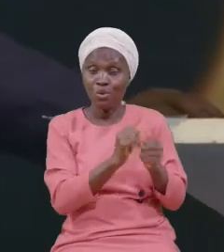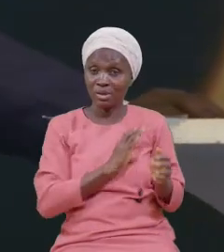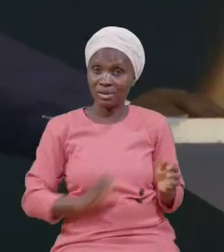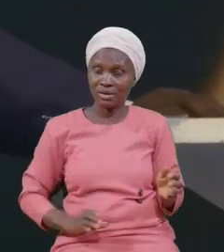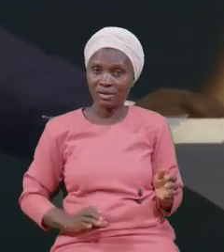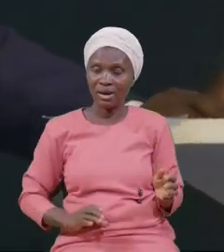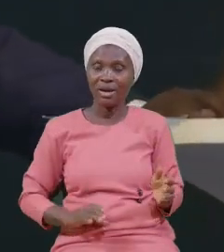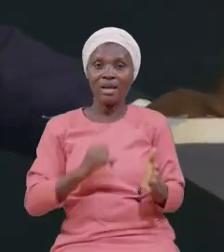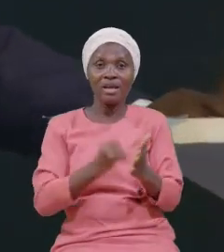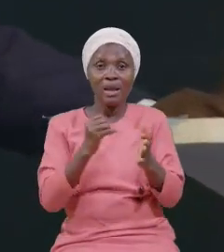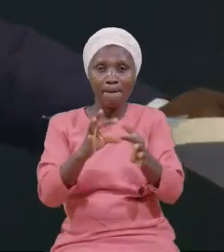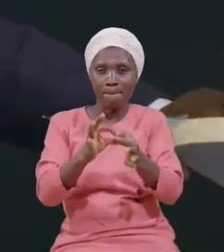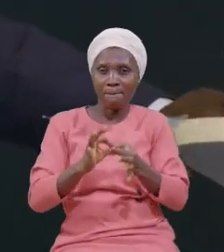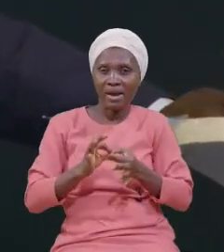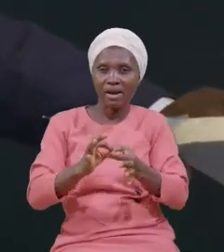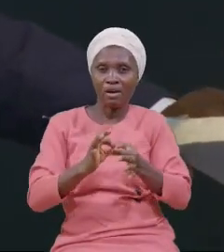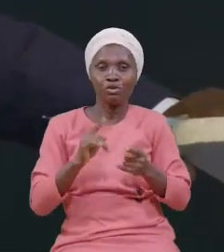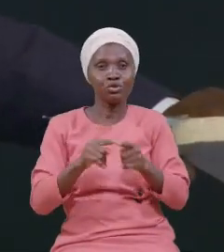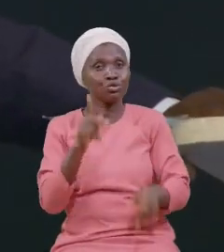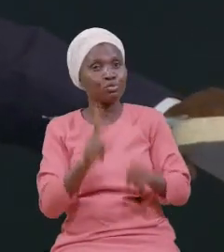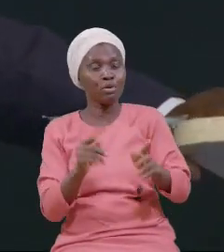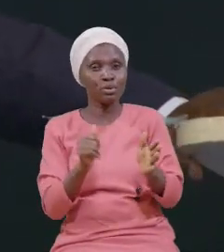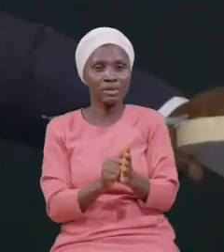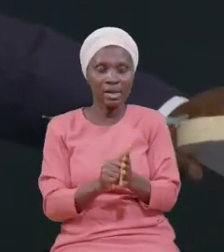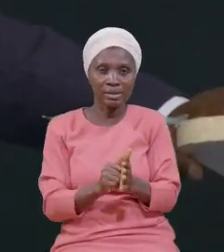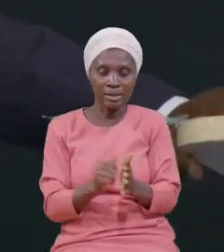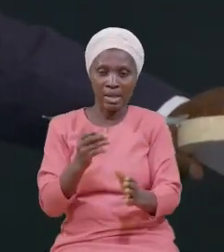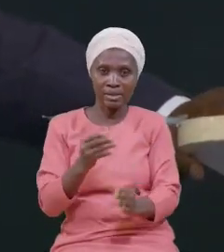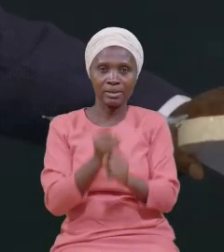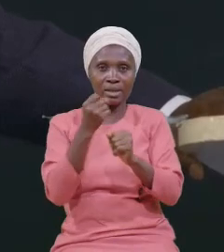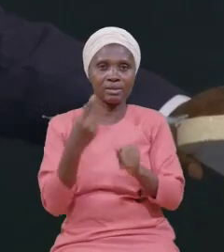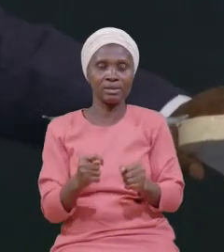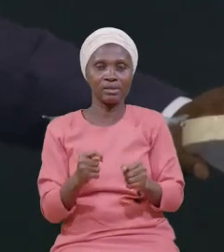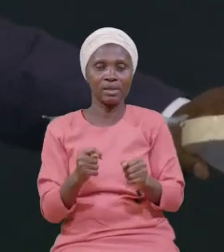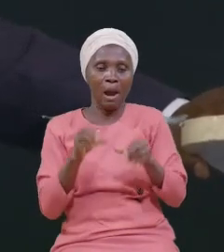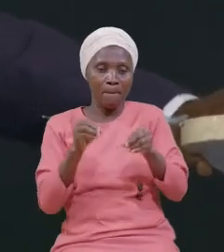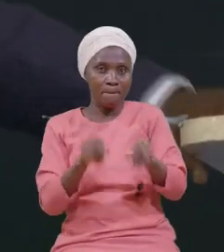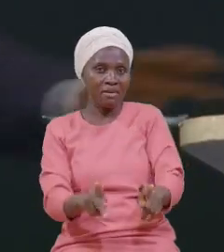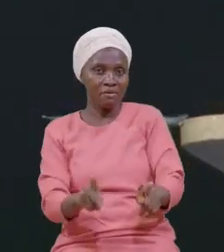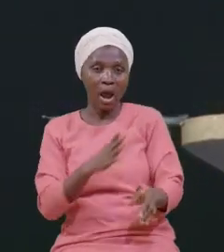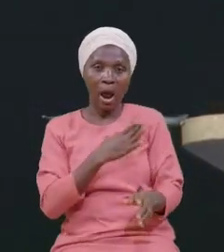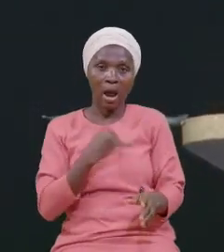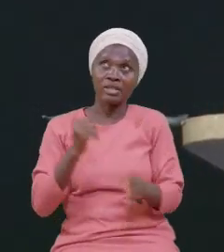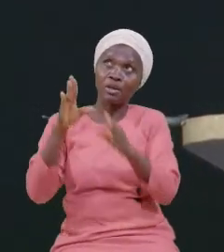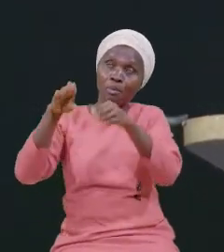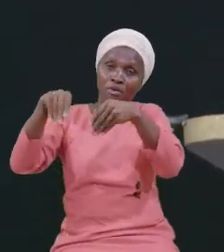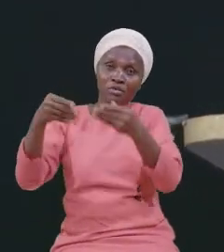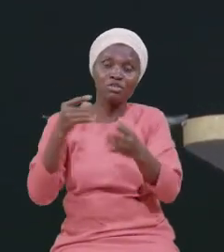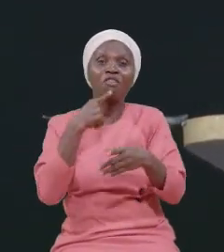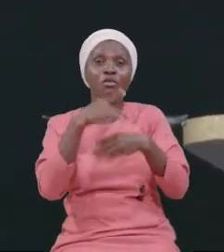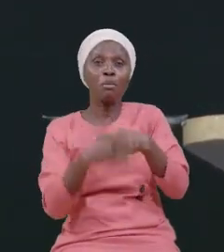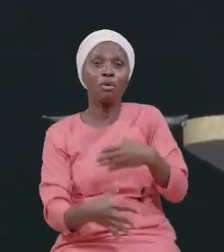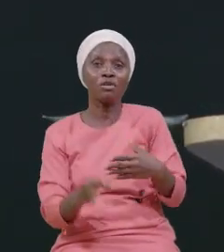people that take the privilege, the provision of the blood of the Lamb to